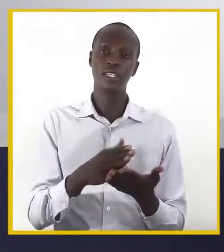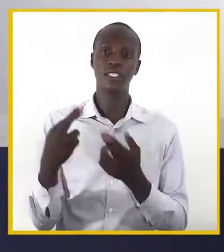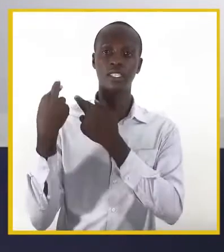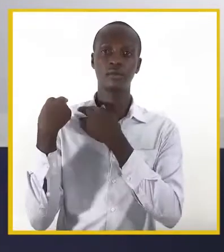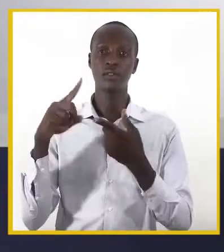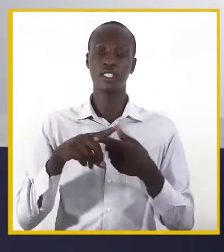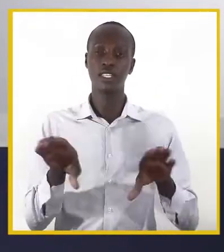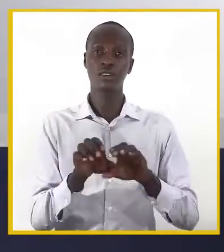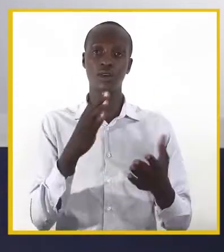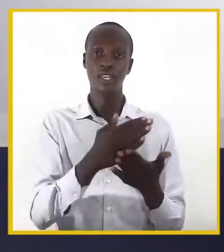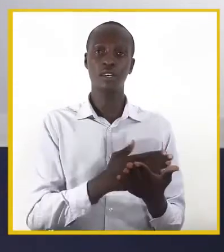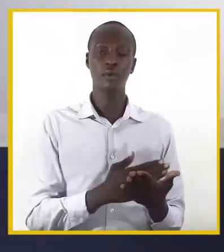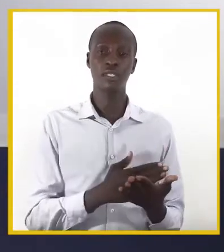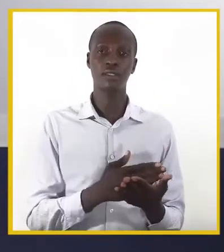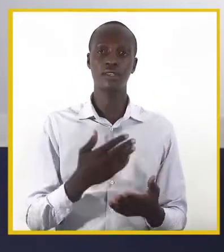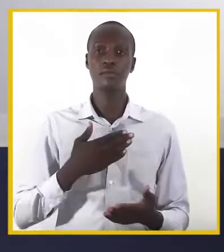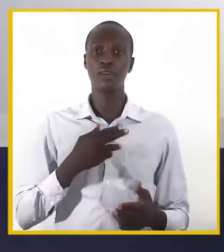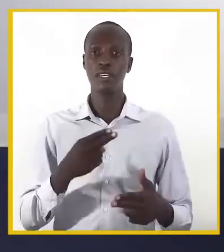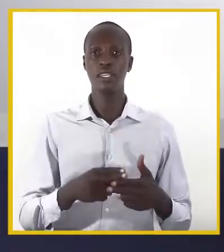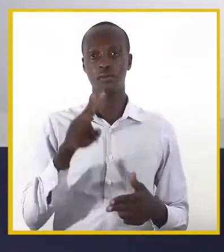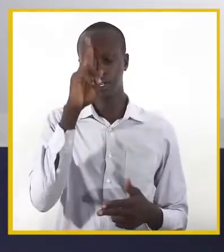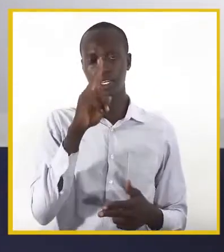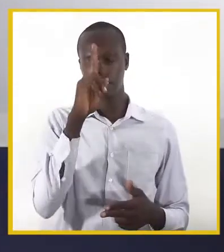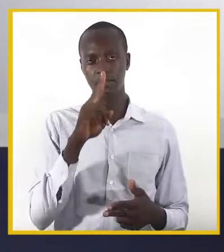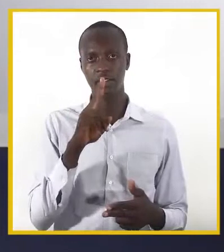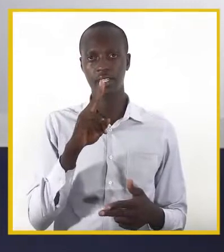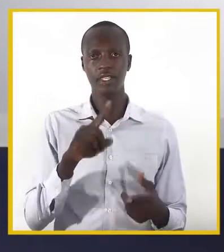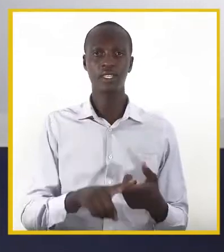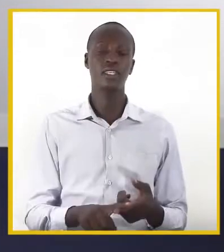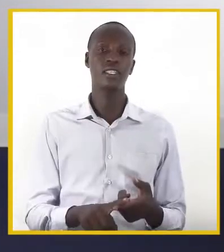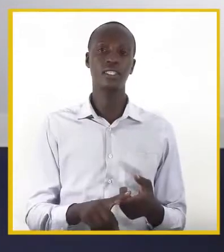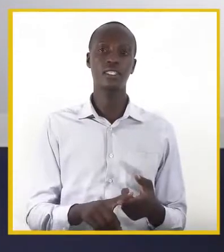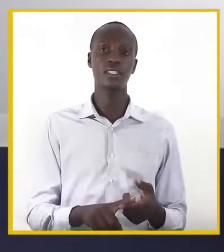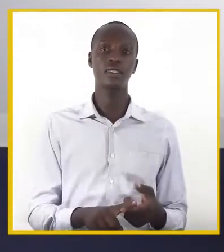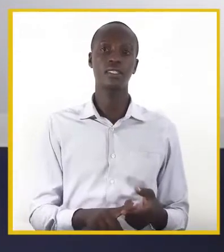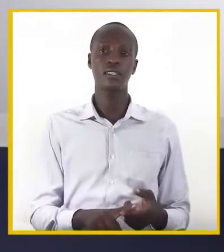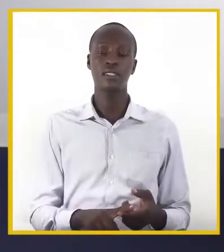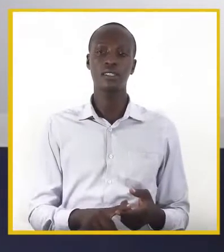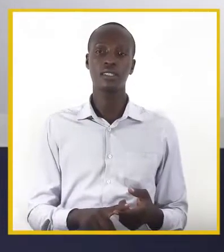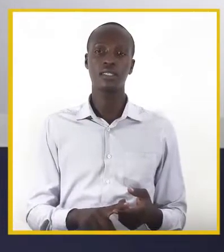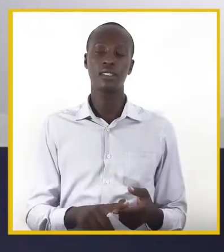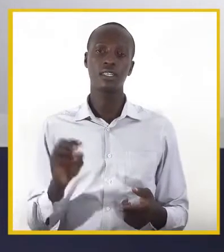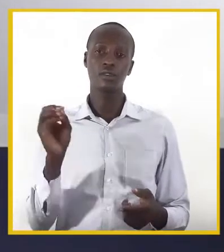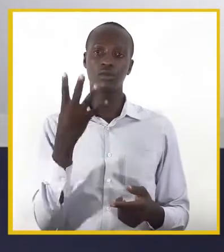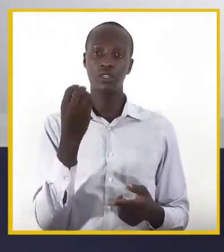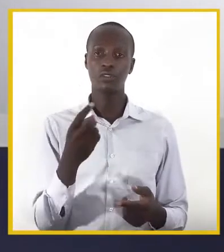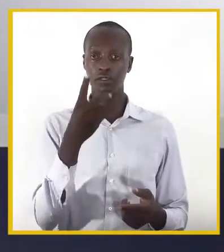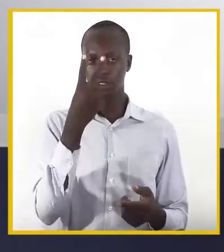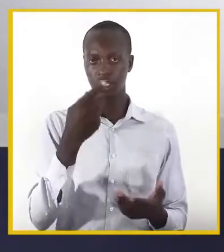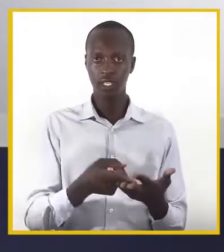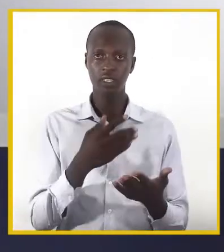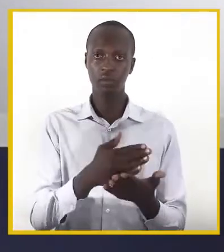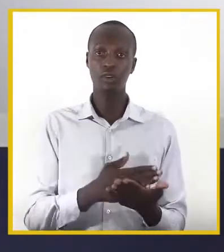and operations. I'm your host, Tendekai Dandarasi, with Victor Ganyof on the sign language desk. It's good to have you